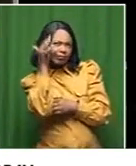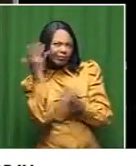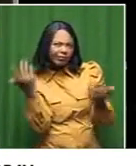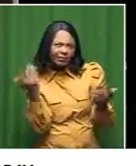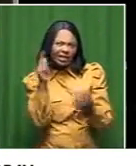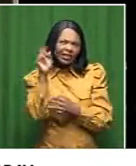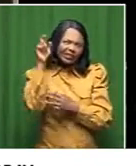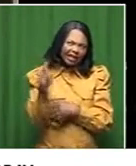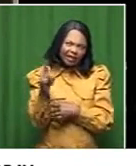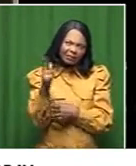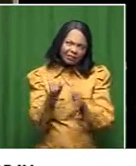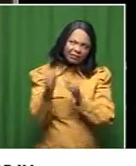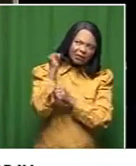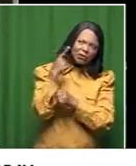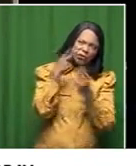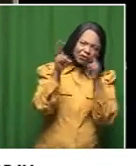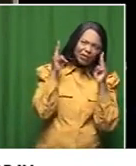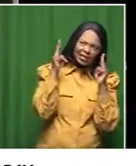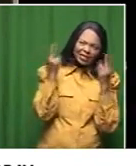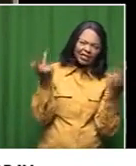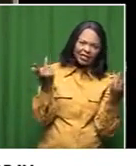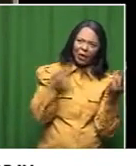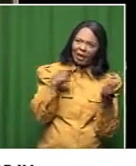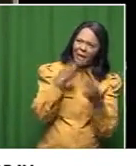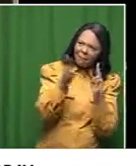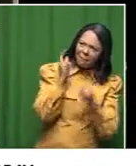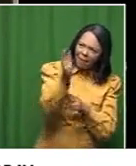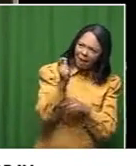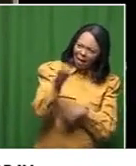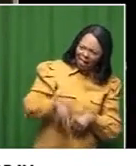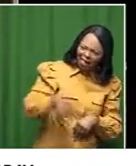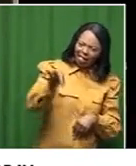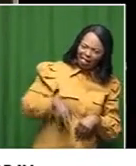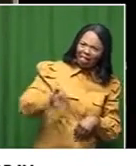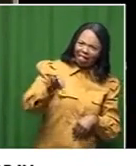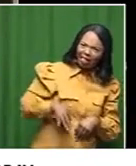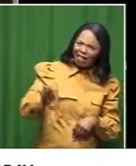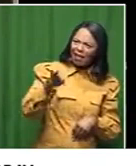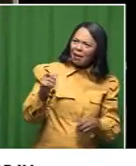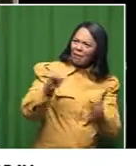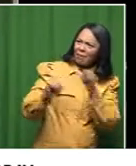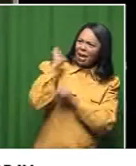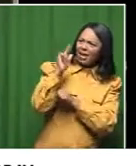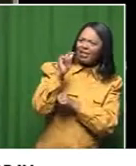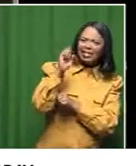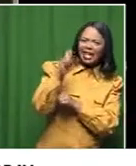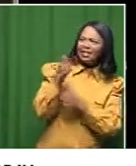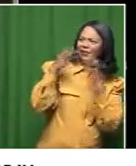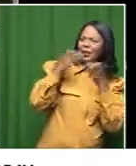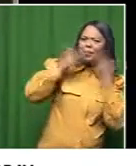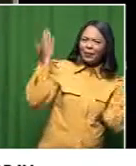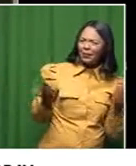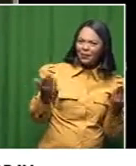the university fees that I pay? You know, as the middle class, for all the things that we pay for, that government is supposed to take